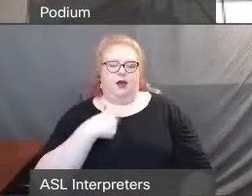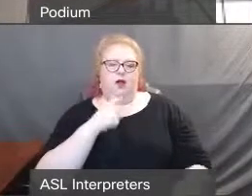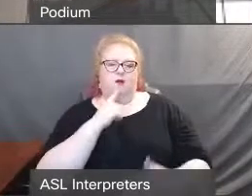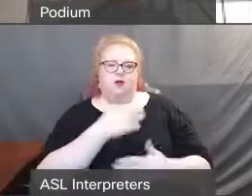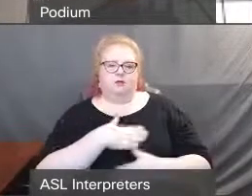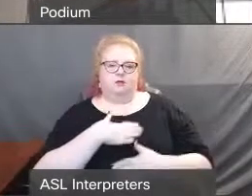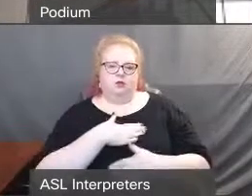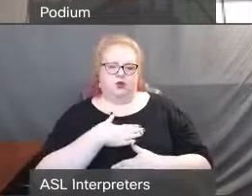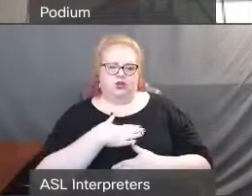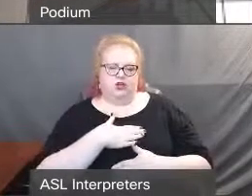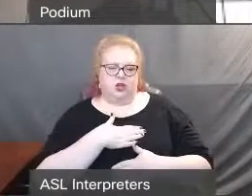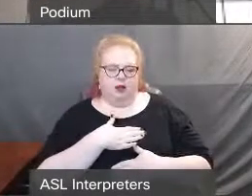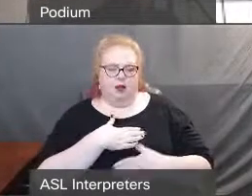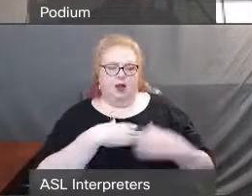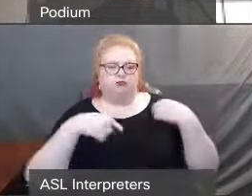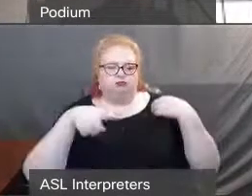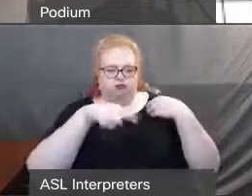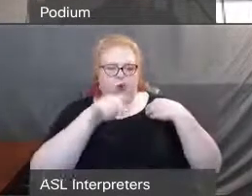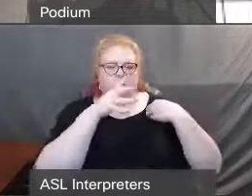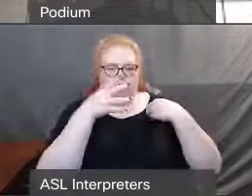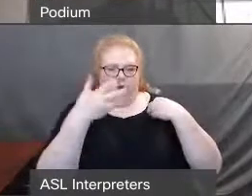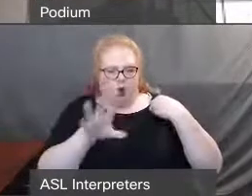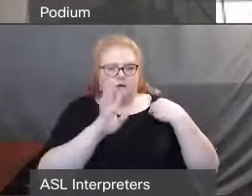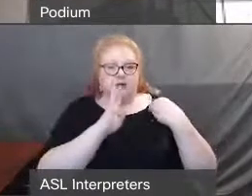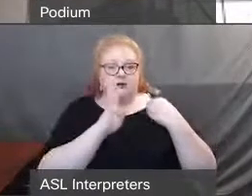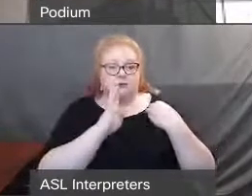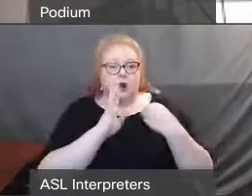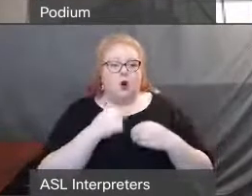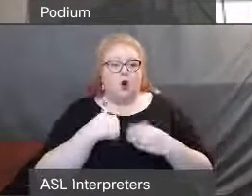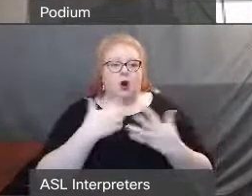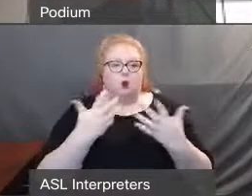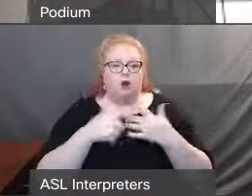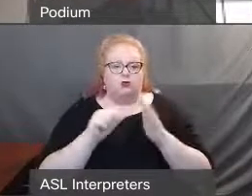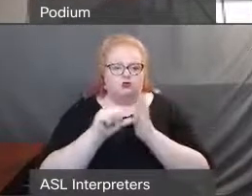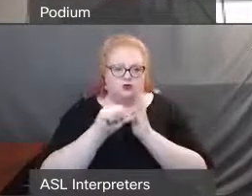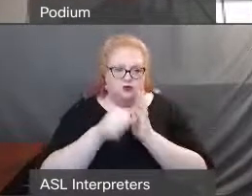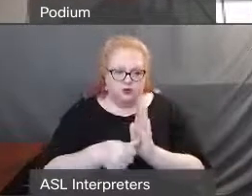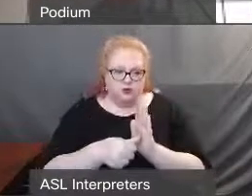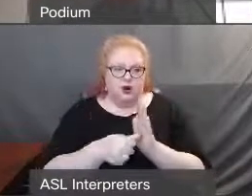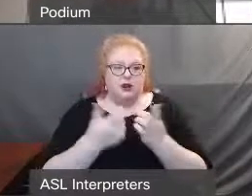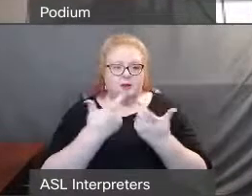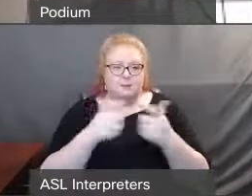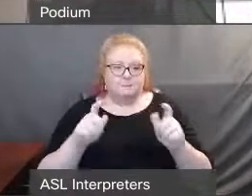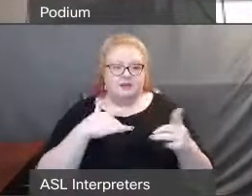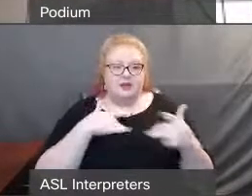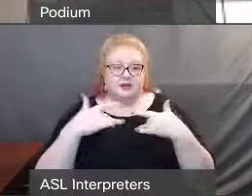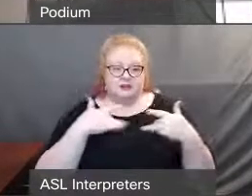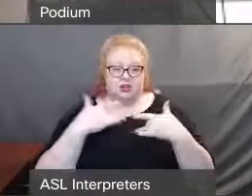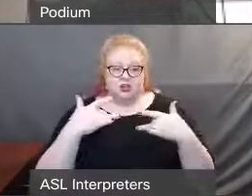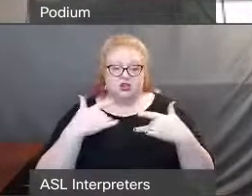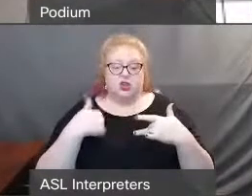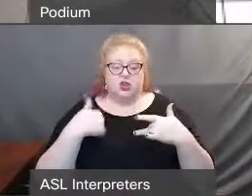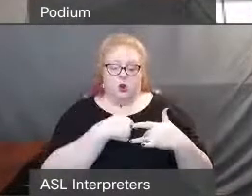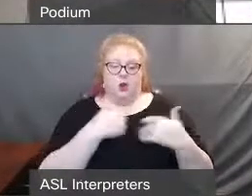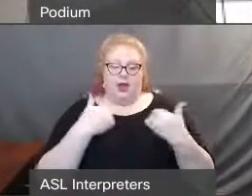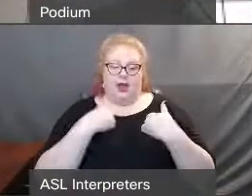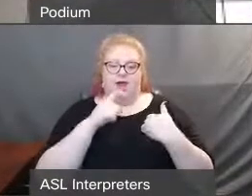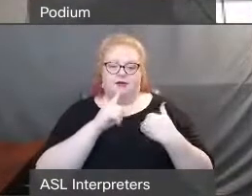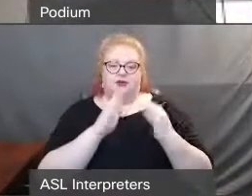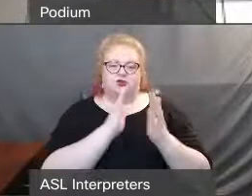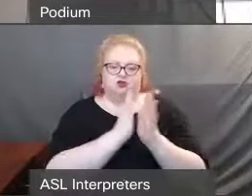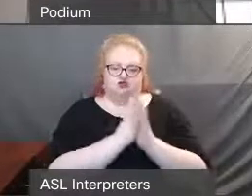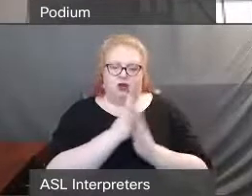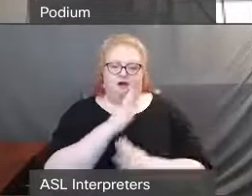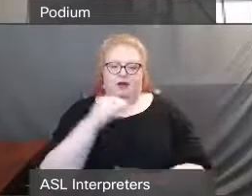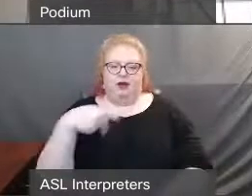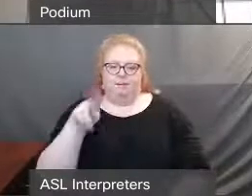the speakers that have presented, and I do want to reiterate the main concern of this intersection is traffic and public